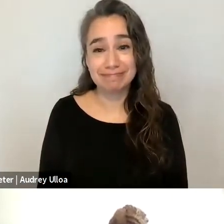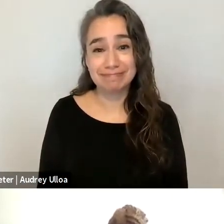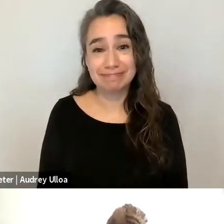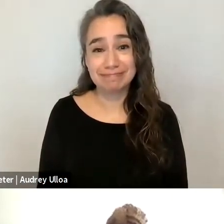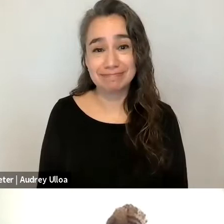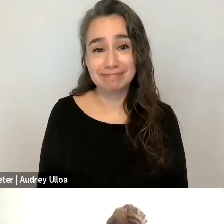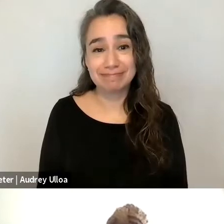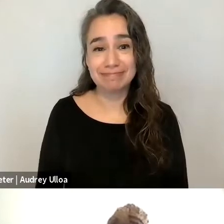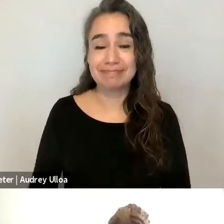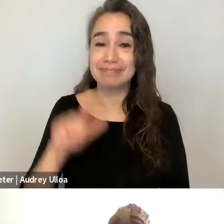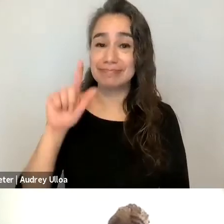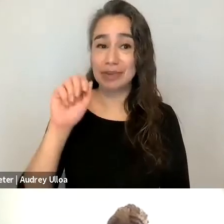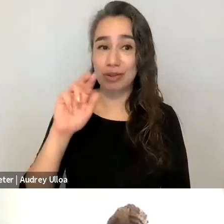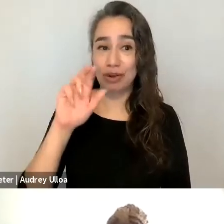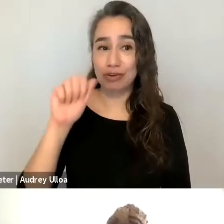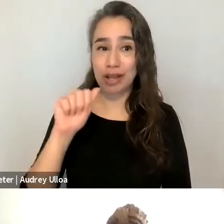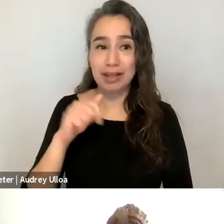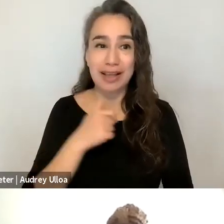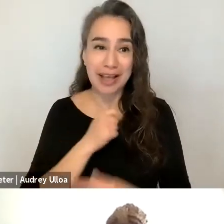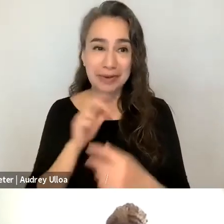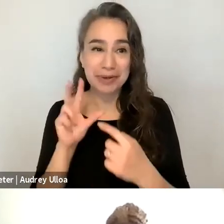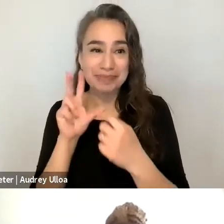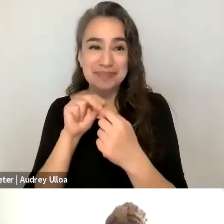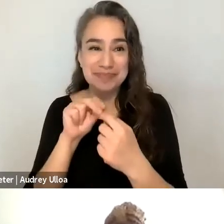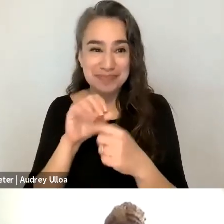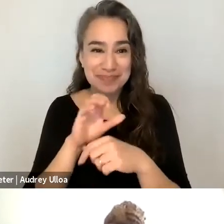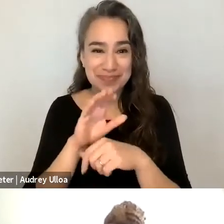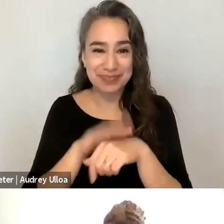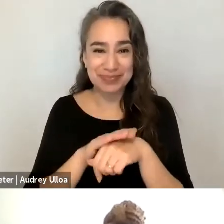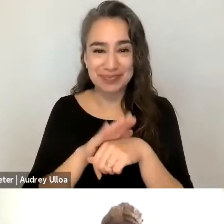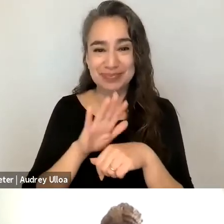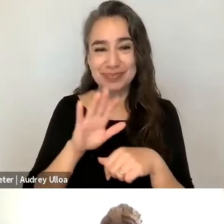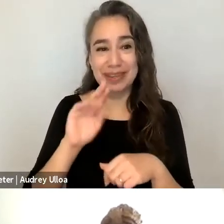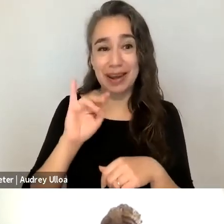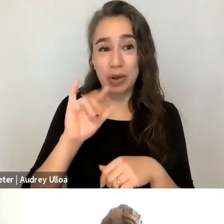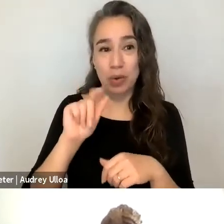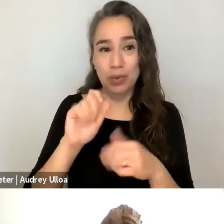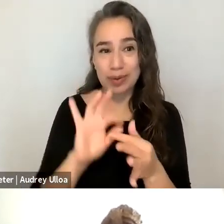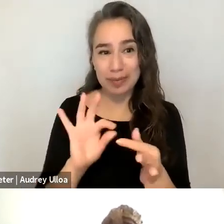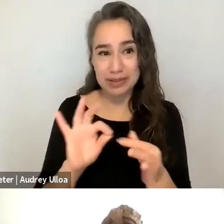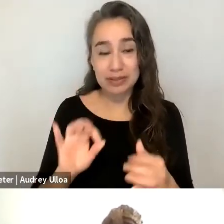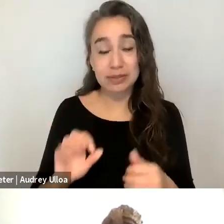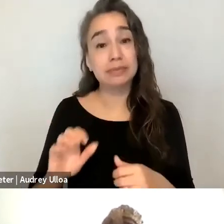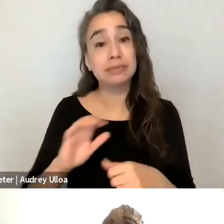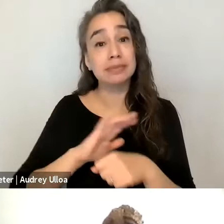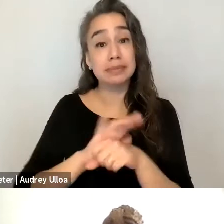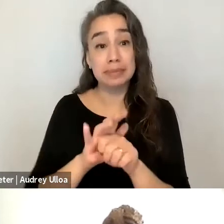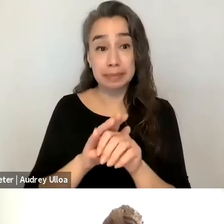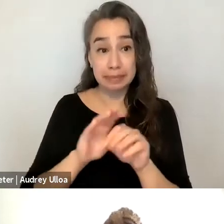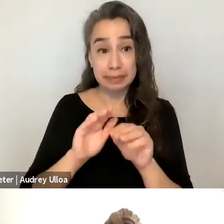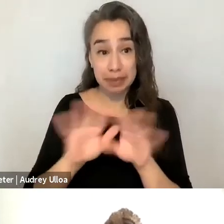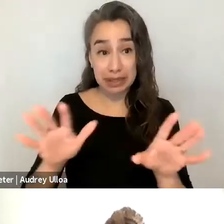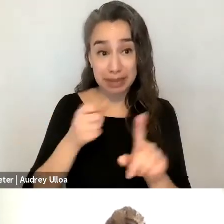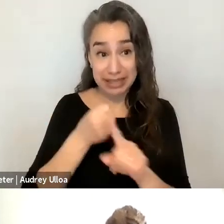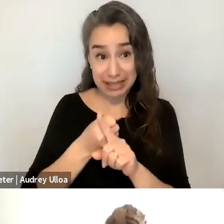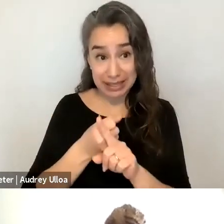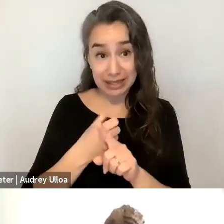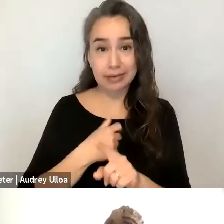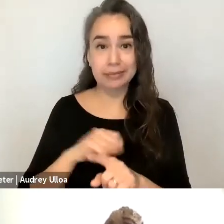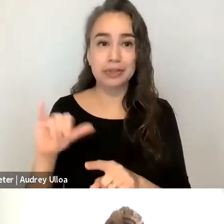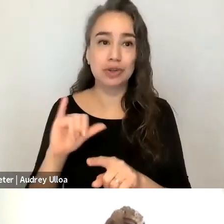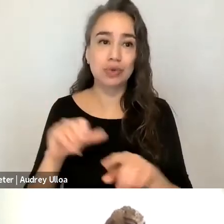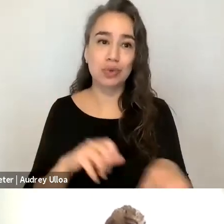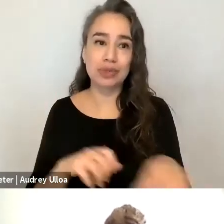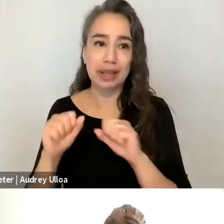I'll kind of piggyback off of that. When the pandemic first hit, I was also taking over the RPE